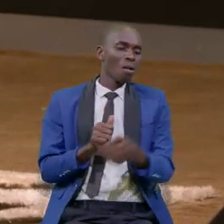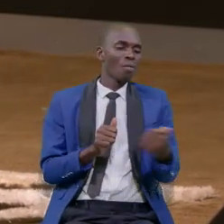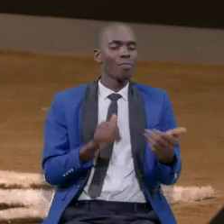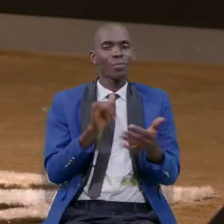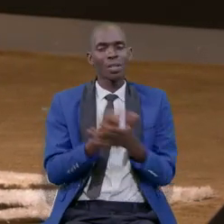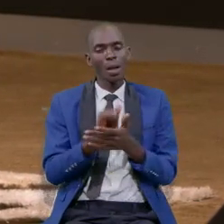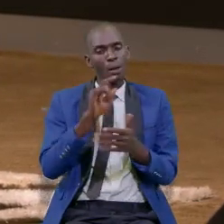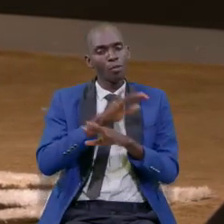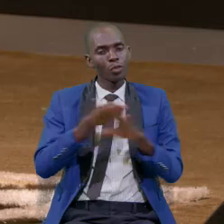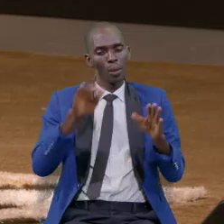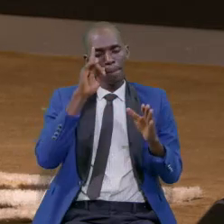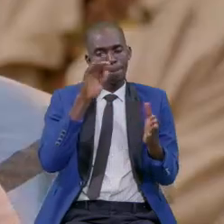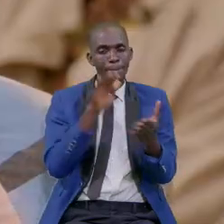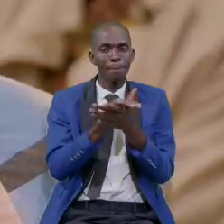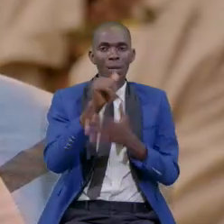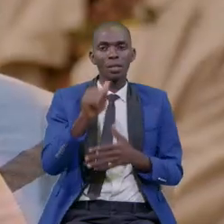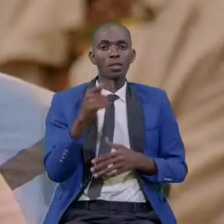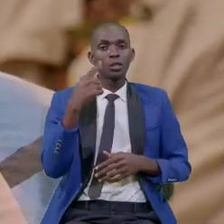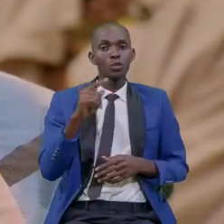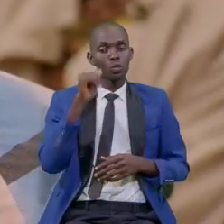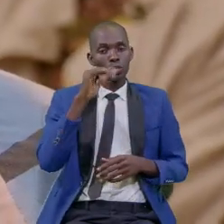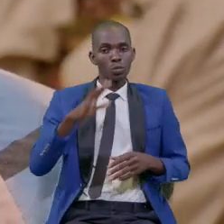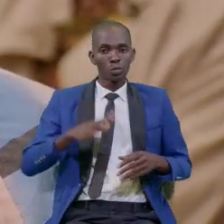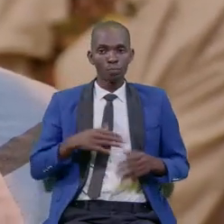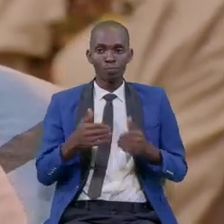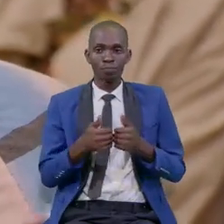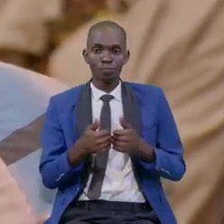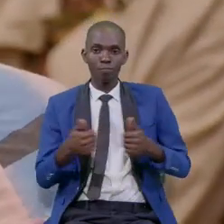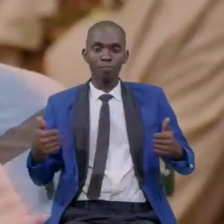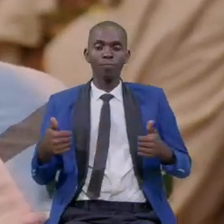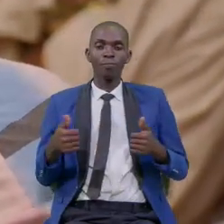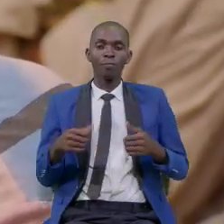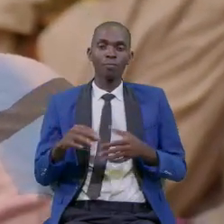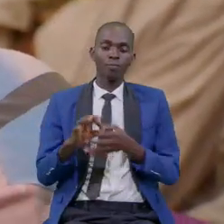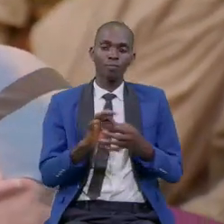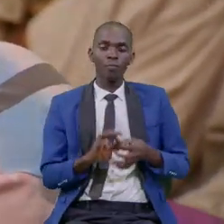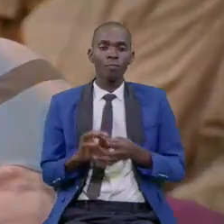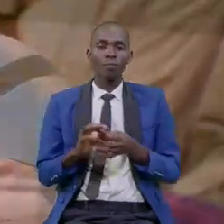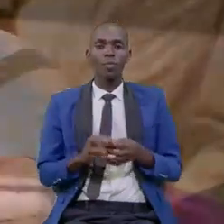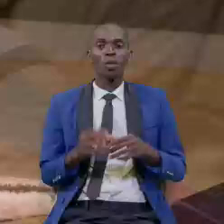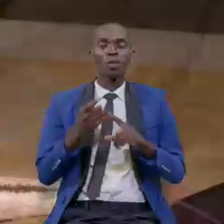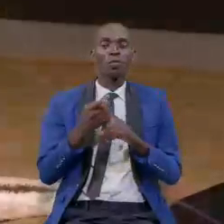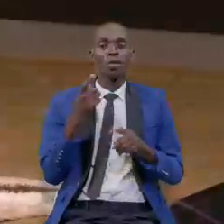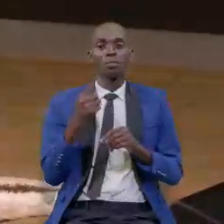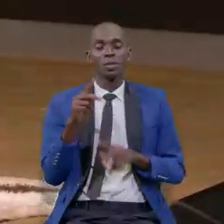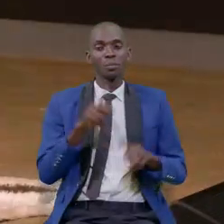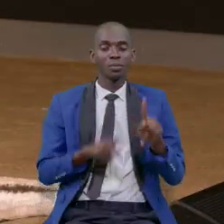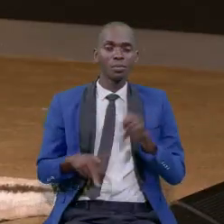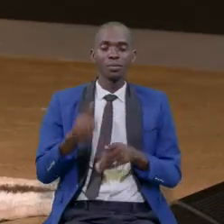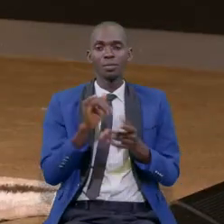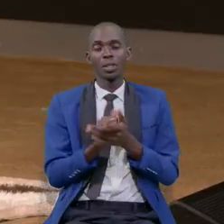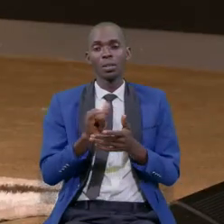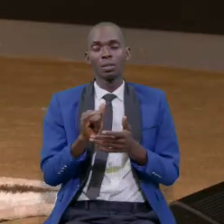believed not, she suffered relationship from the people that